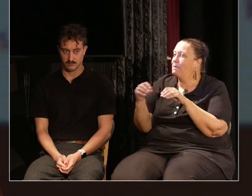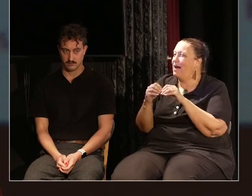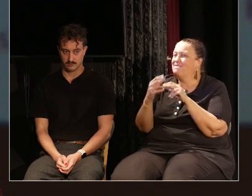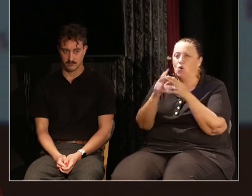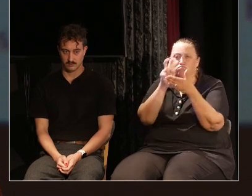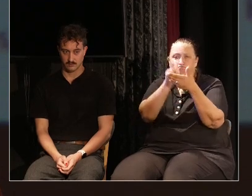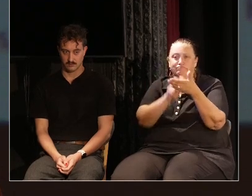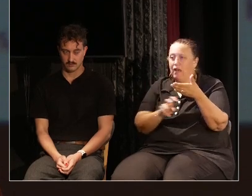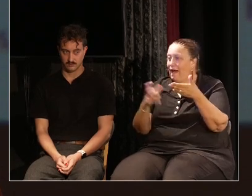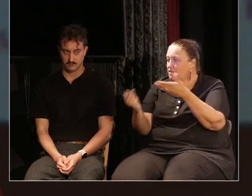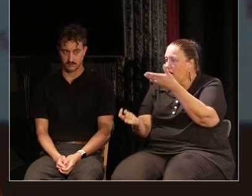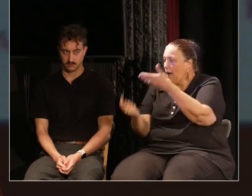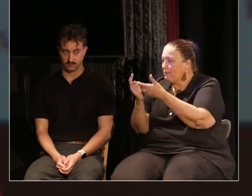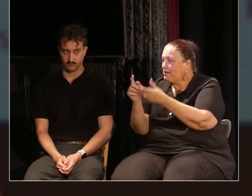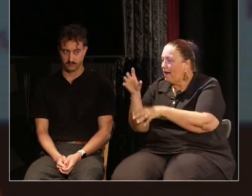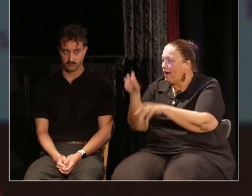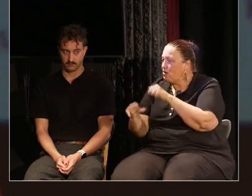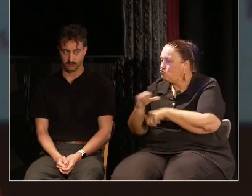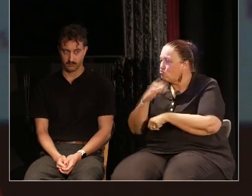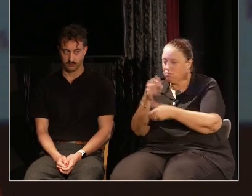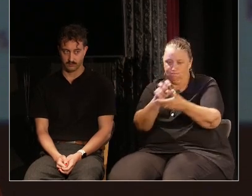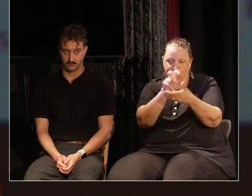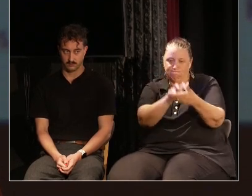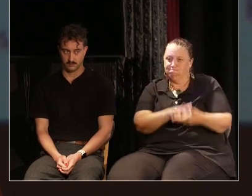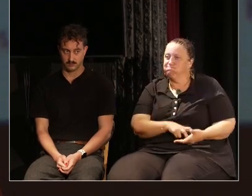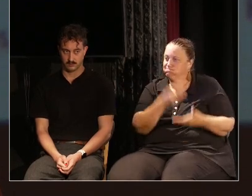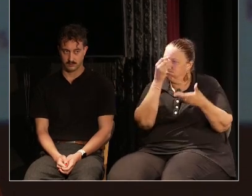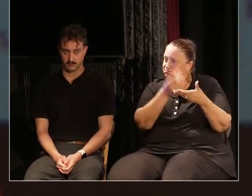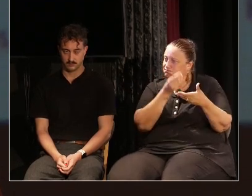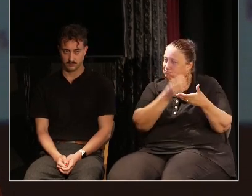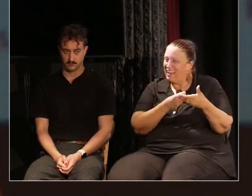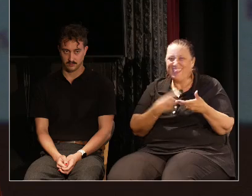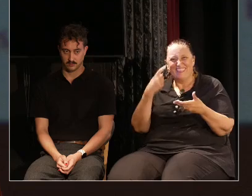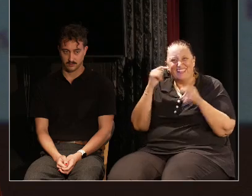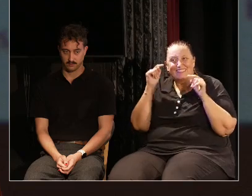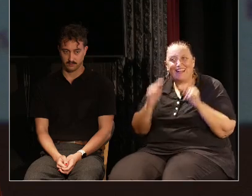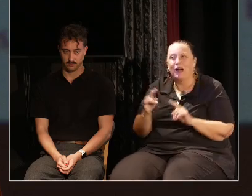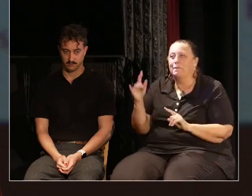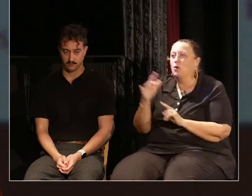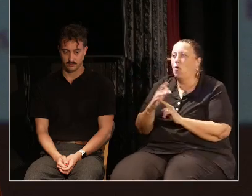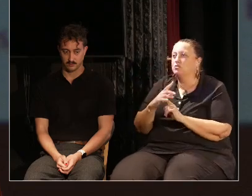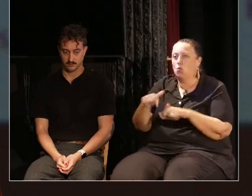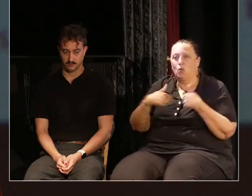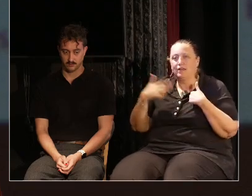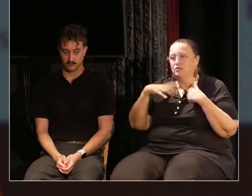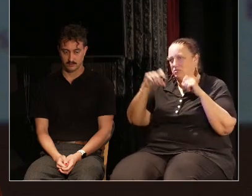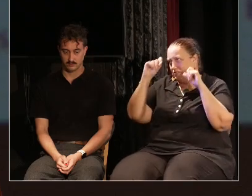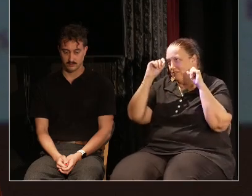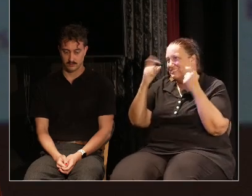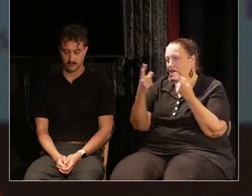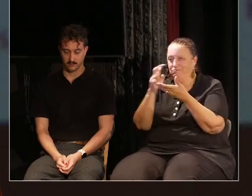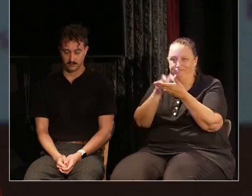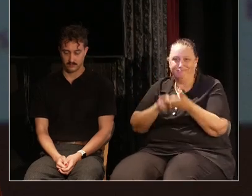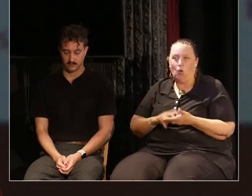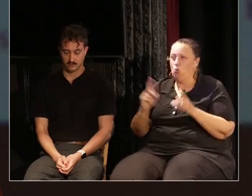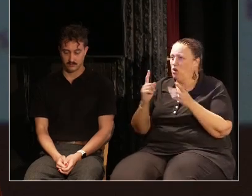record hate crimes as well. I think that is an important part of the puzzle, so that we also understand what is going on and we have a record on that.